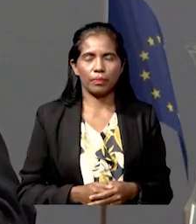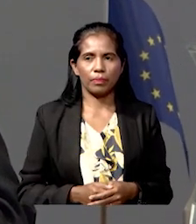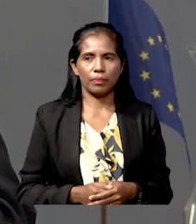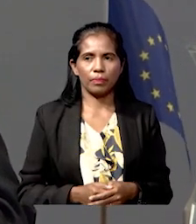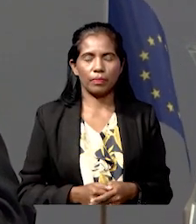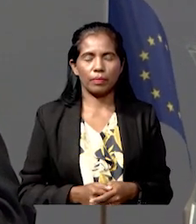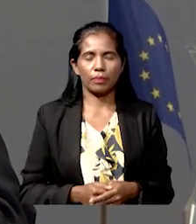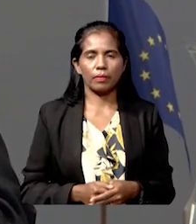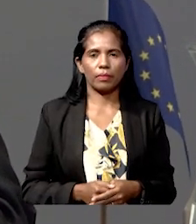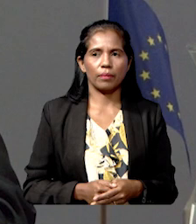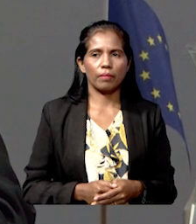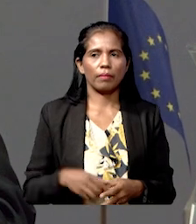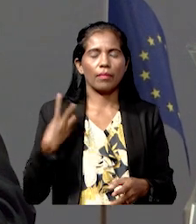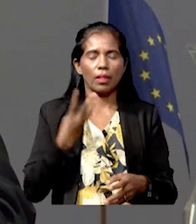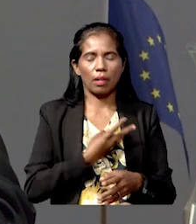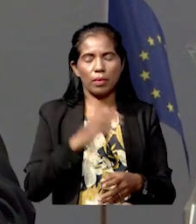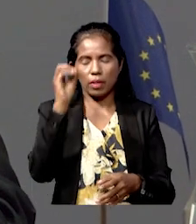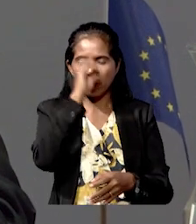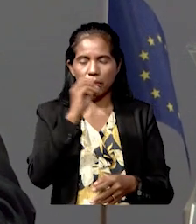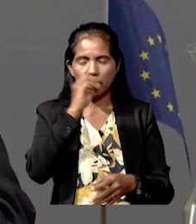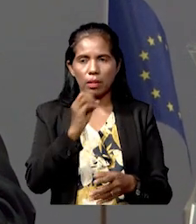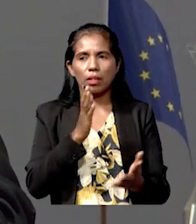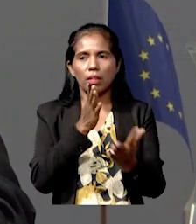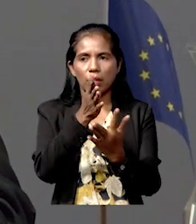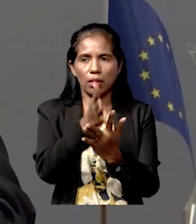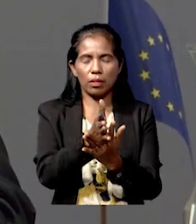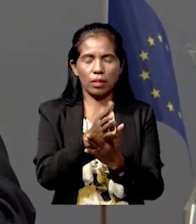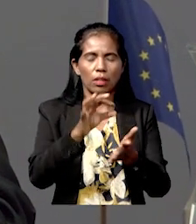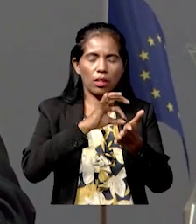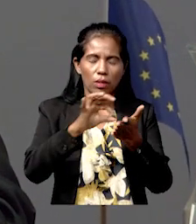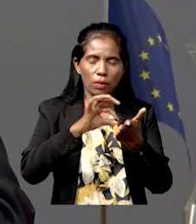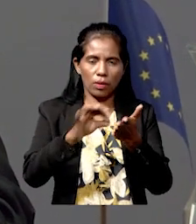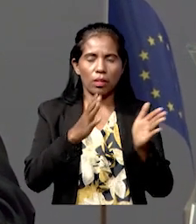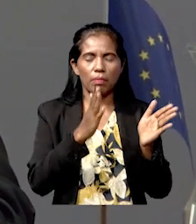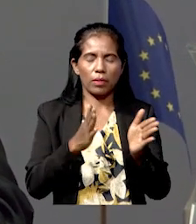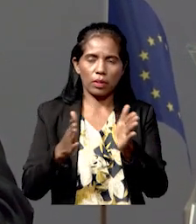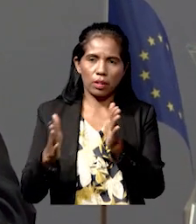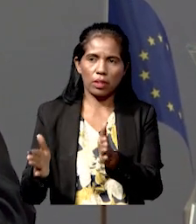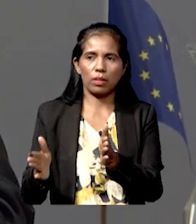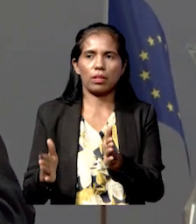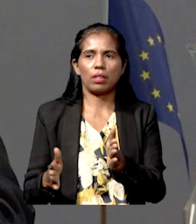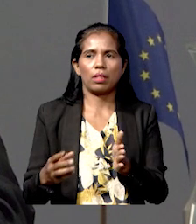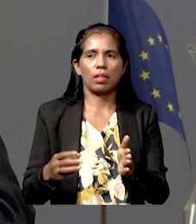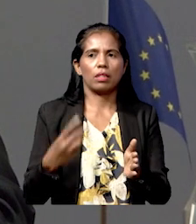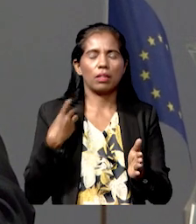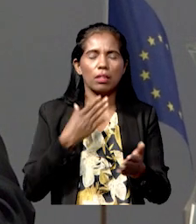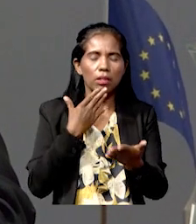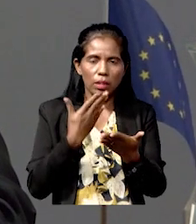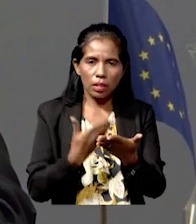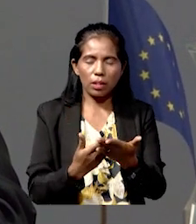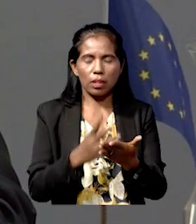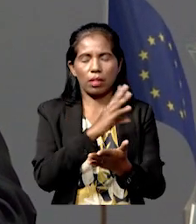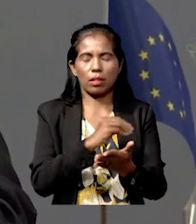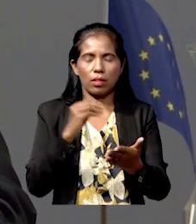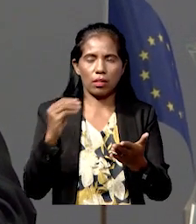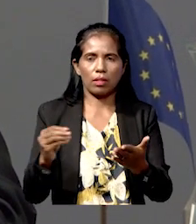Overall, our observers assessed voting and counting processes either as good or very good in